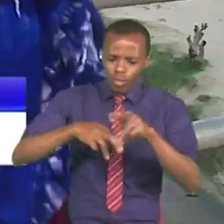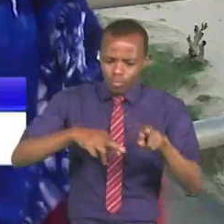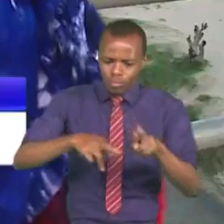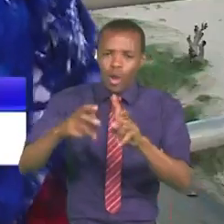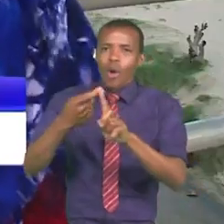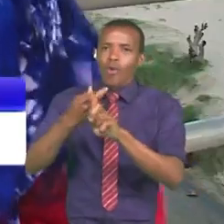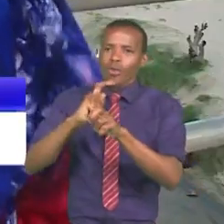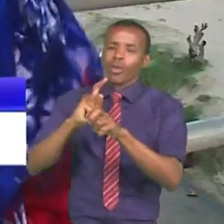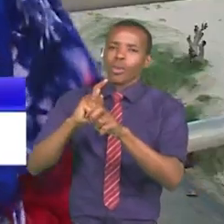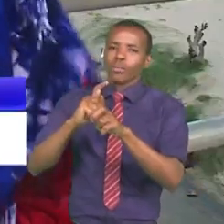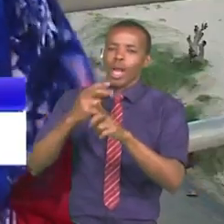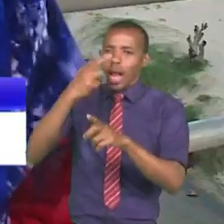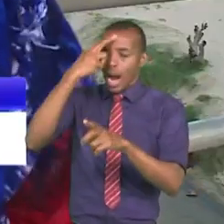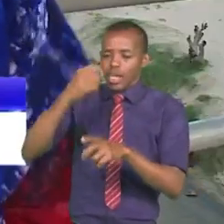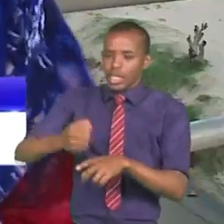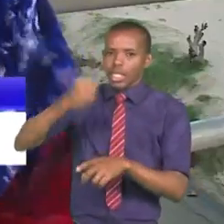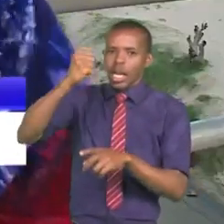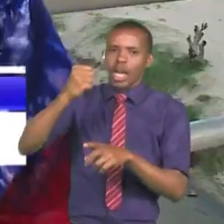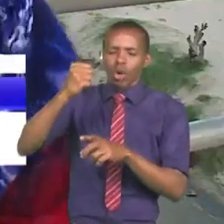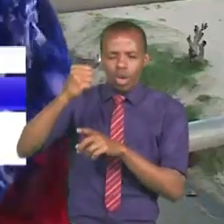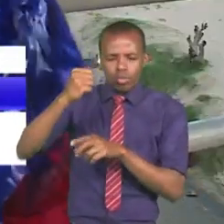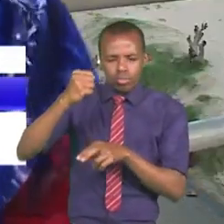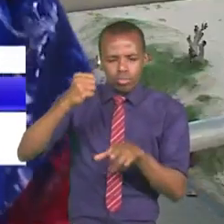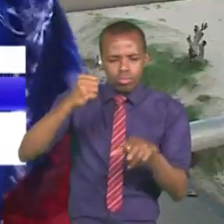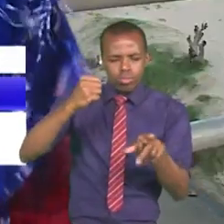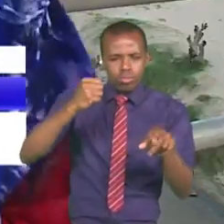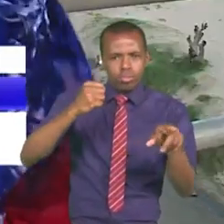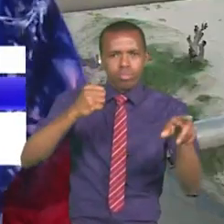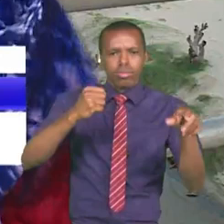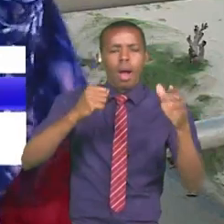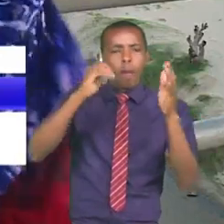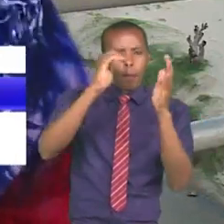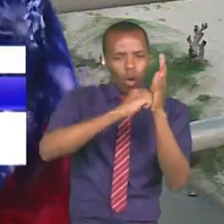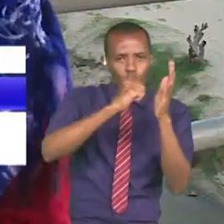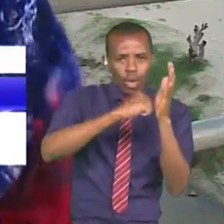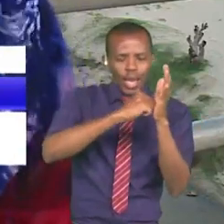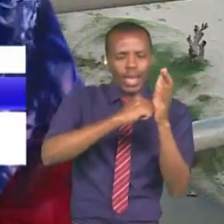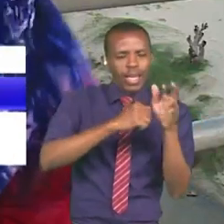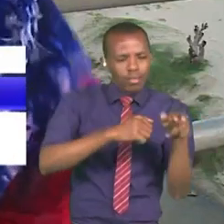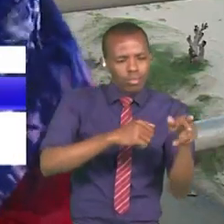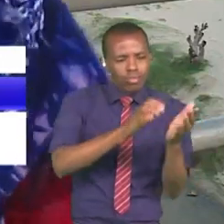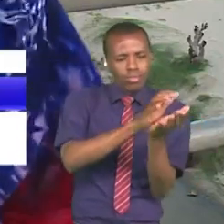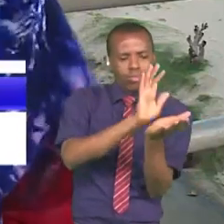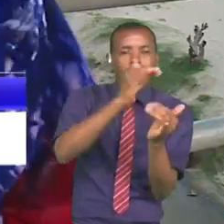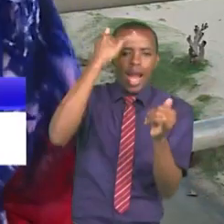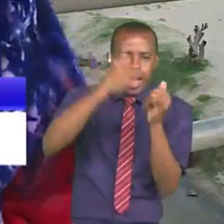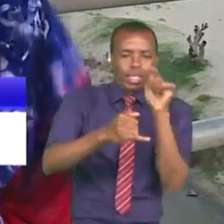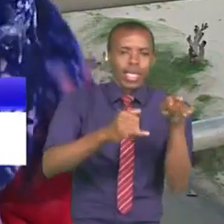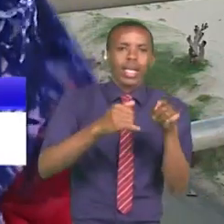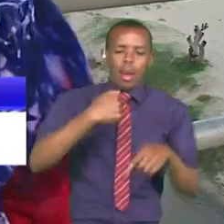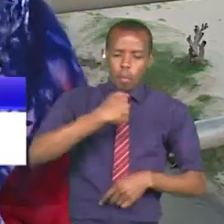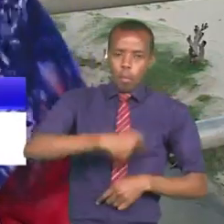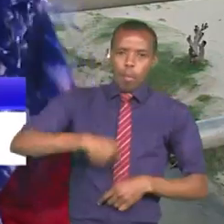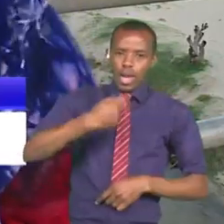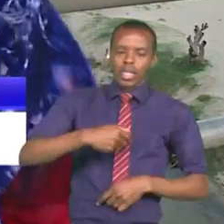from Kararapon in Kajiado County as Mbagathi River, down to Makueni as Athi River, and finally here in Malindi